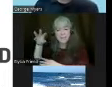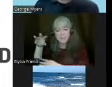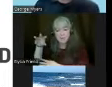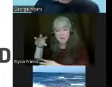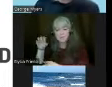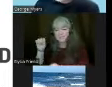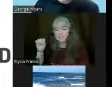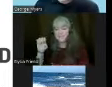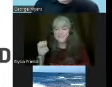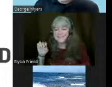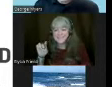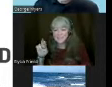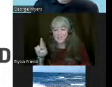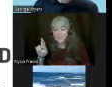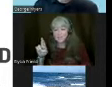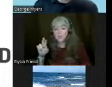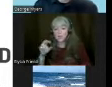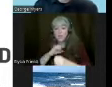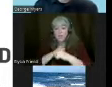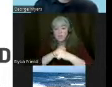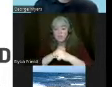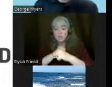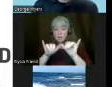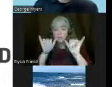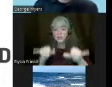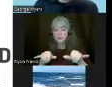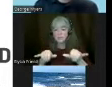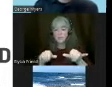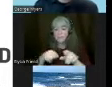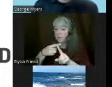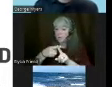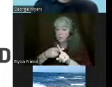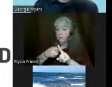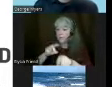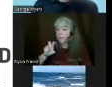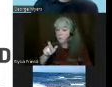systems, thermostats, etc. All right.